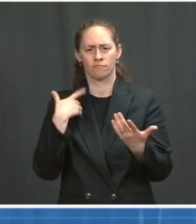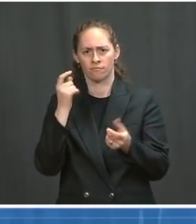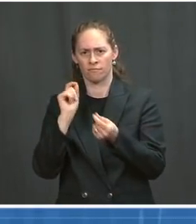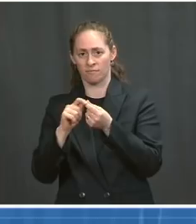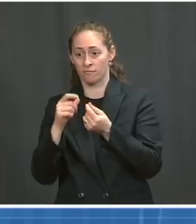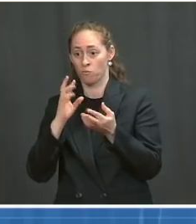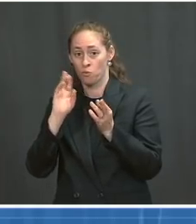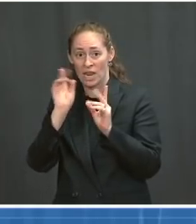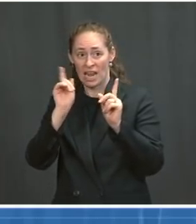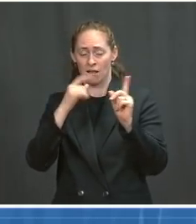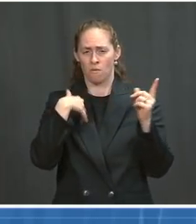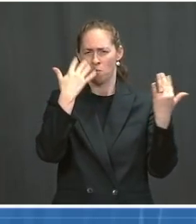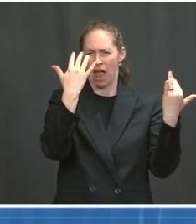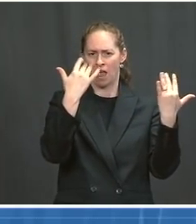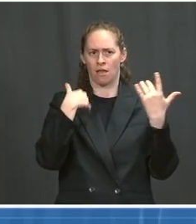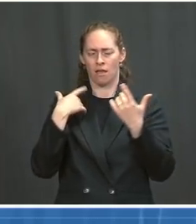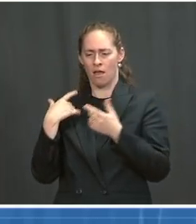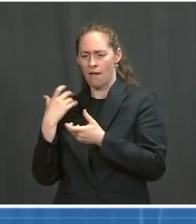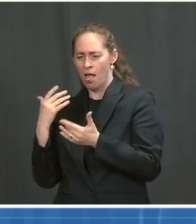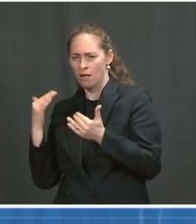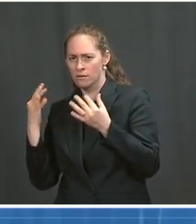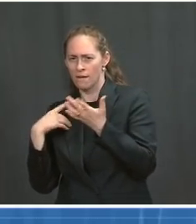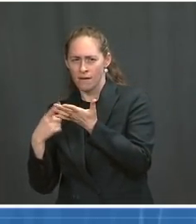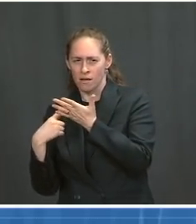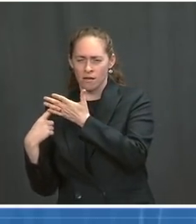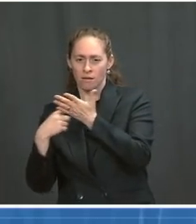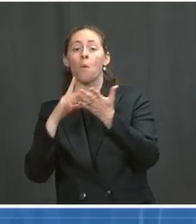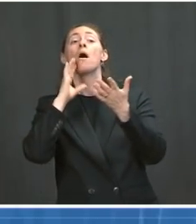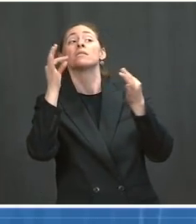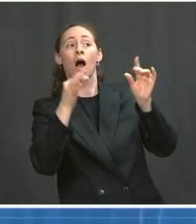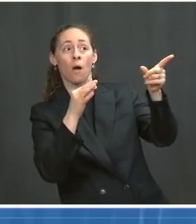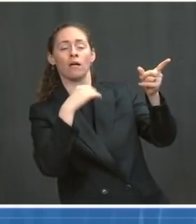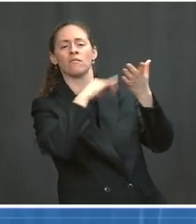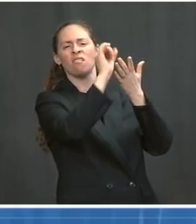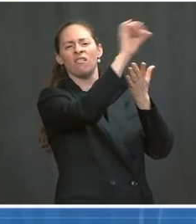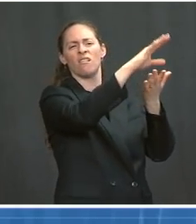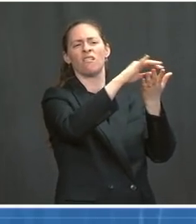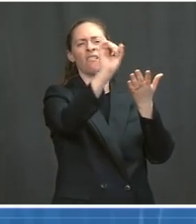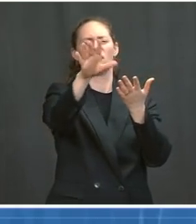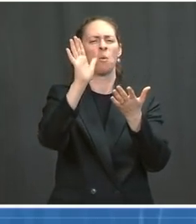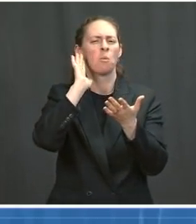Next question. Last question. Let's go to Jeremy Dimon at CNN.